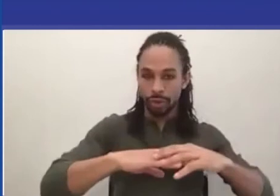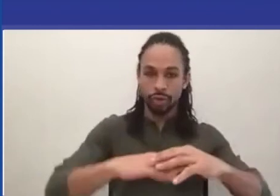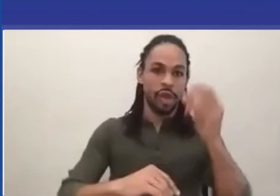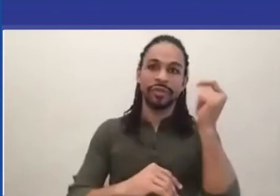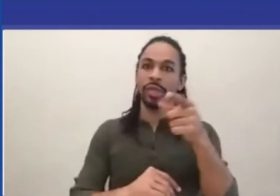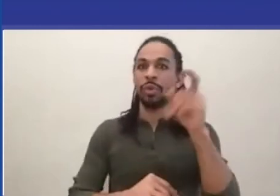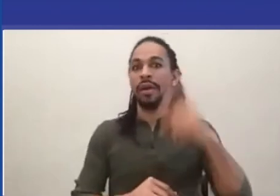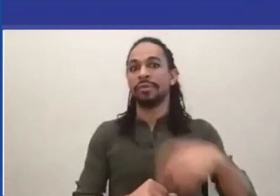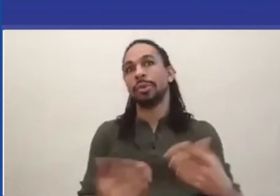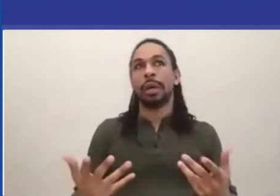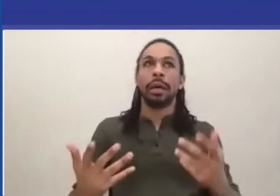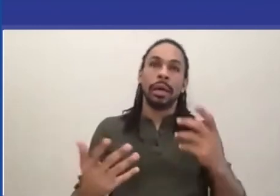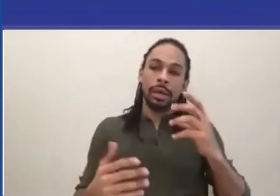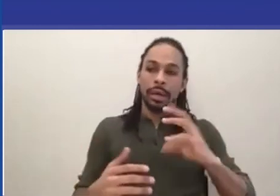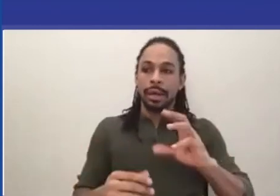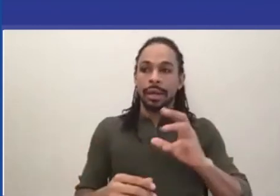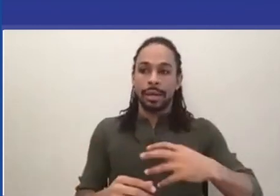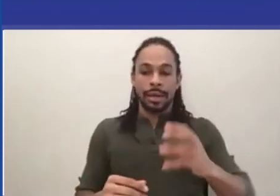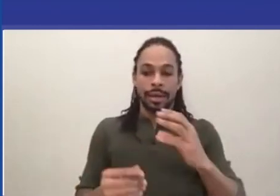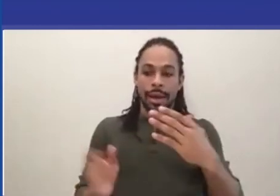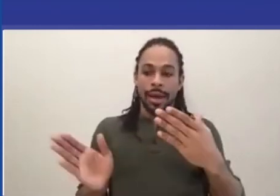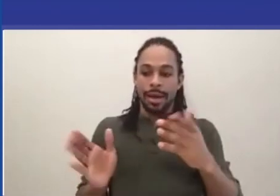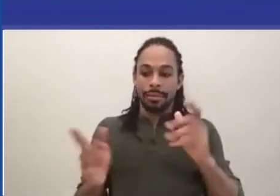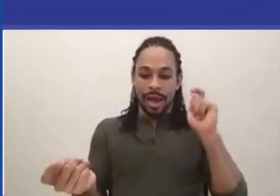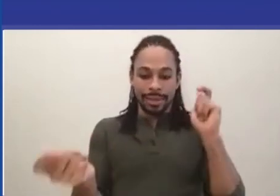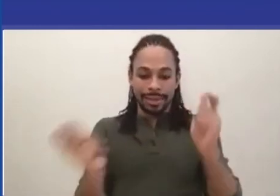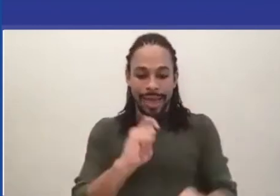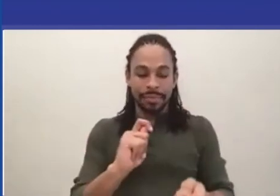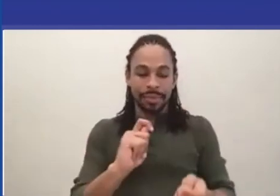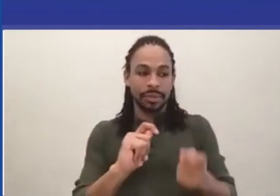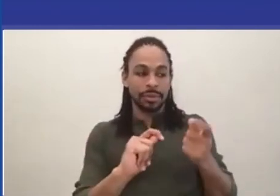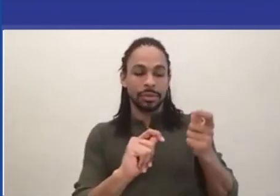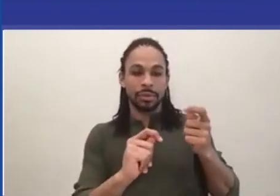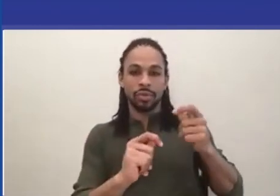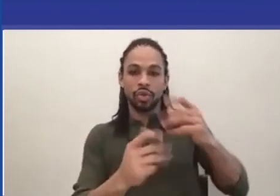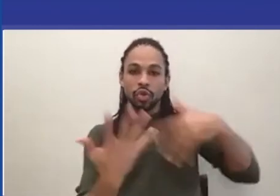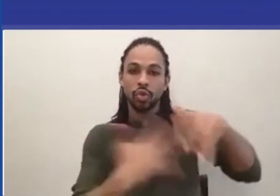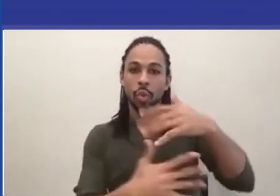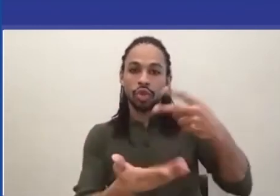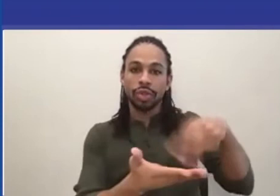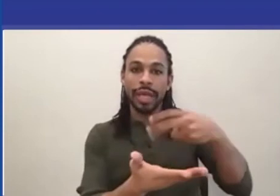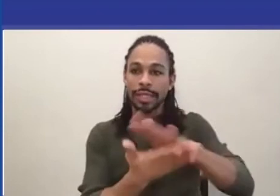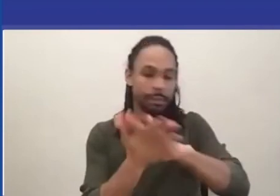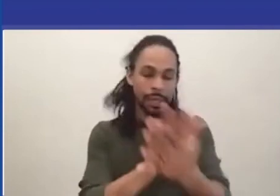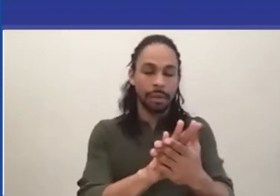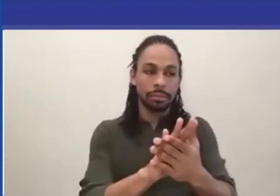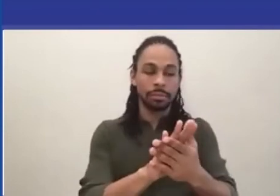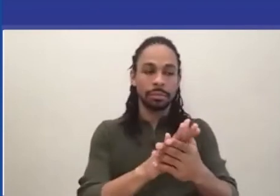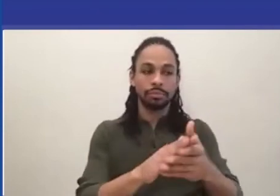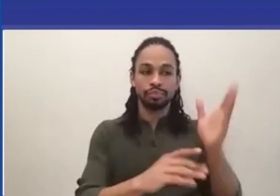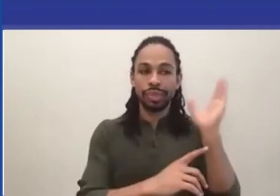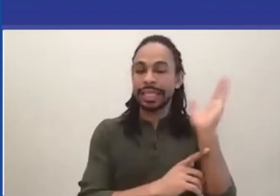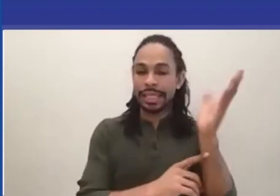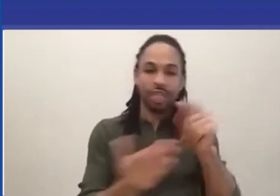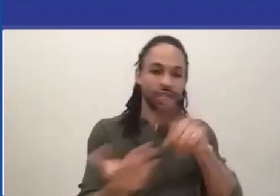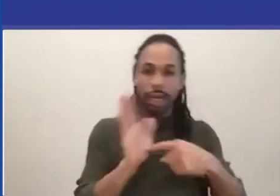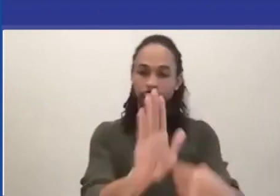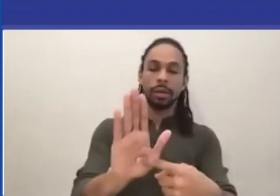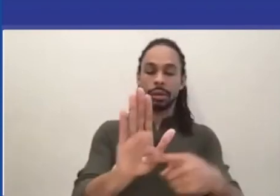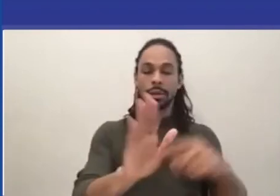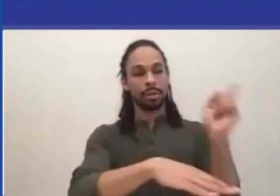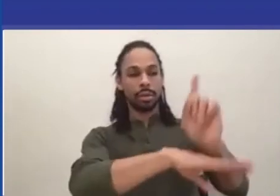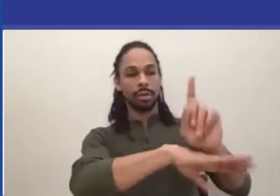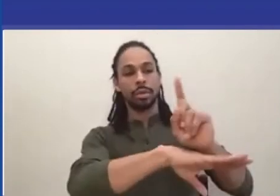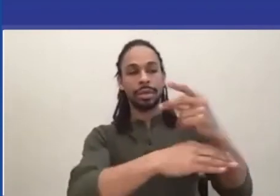as a presentation dance. So people can connect across that platform in that way. I was thinking in particular of this one dancer that I